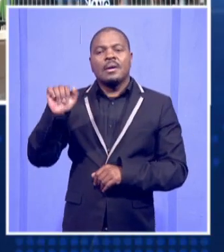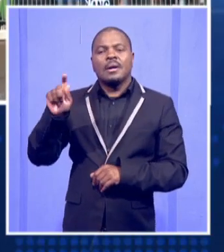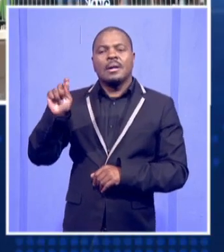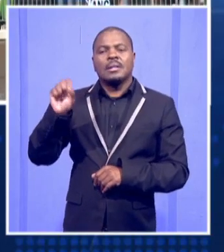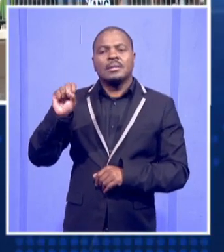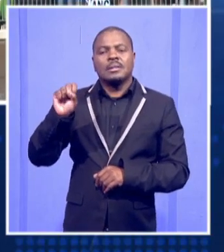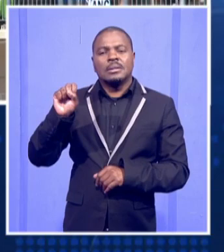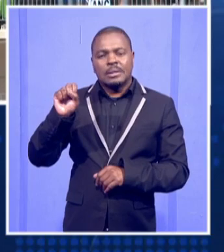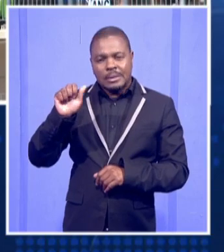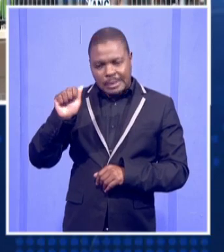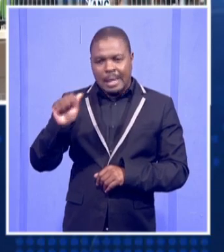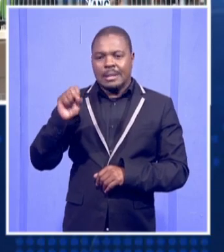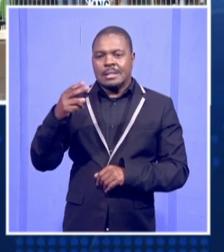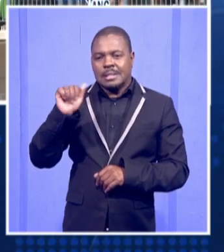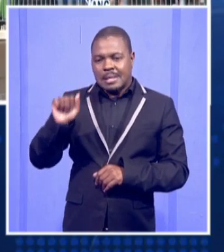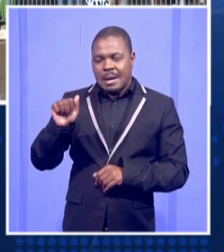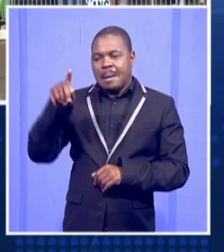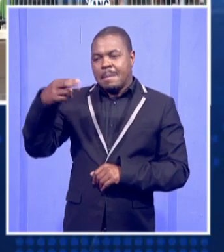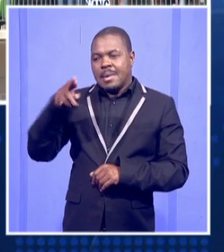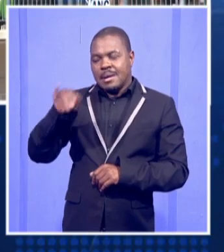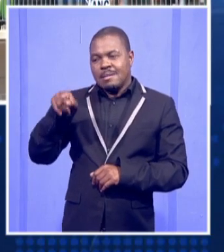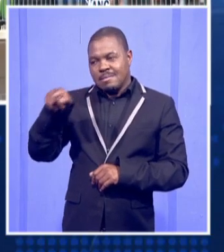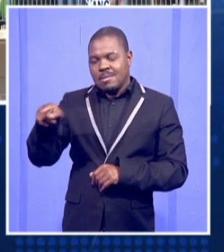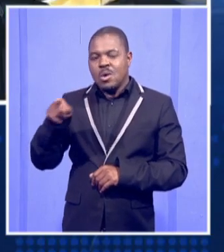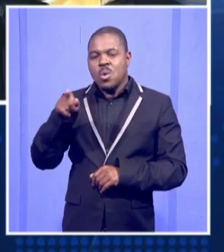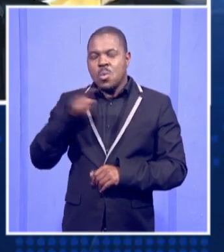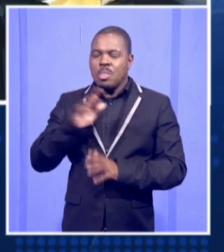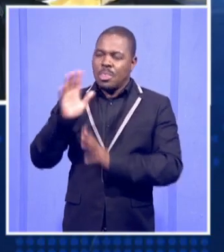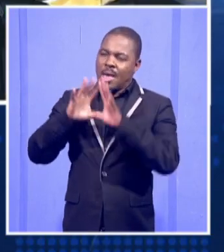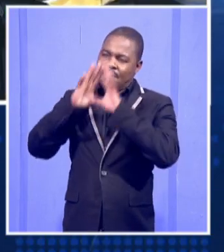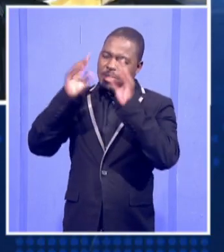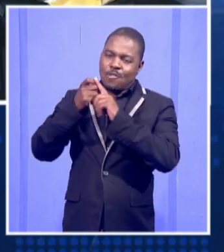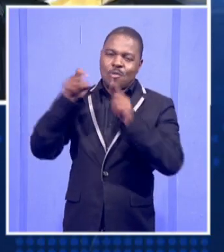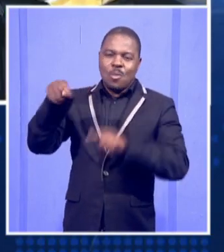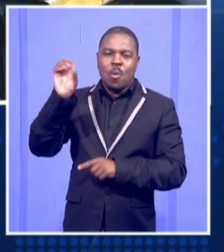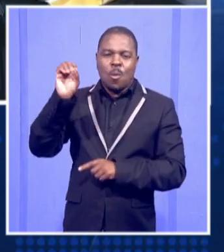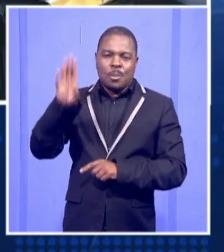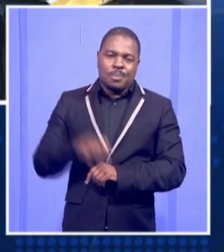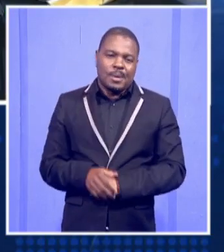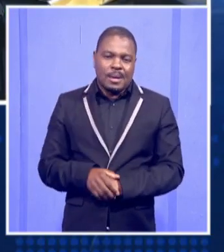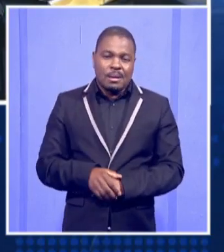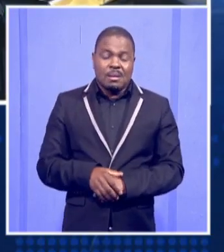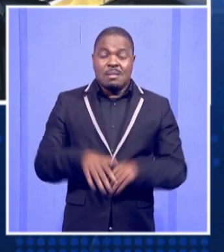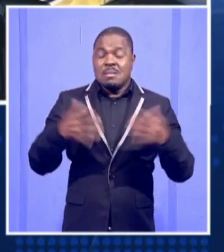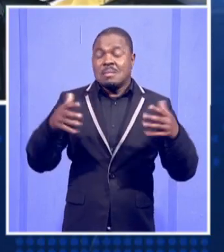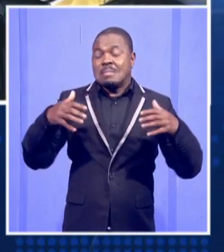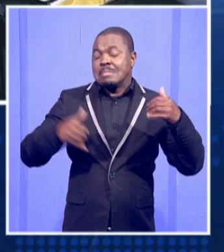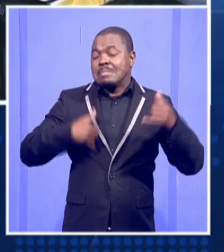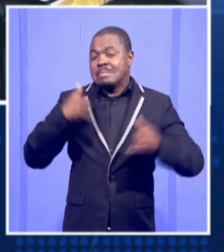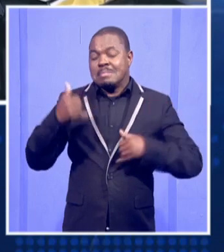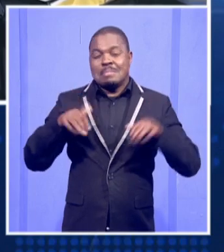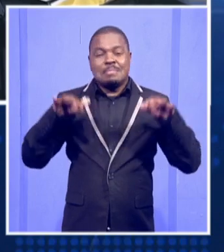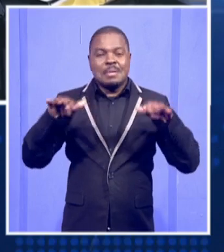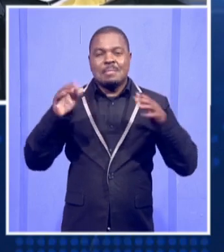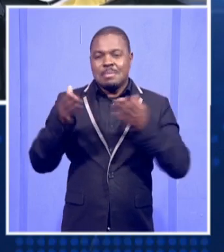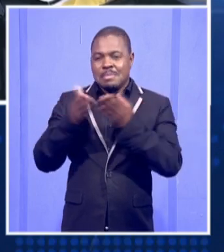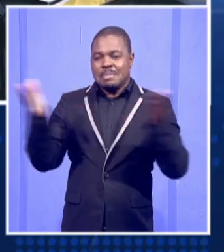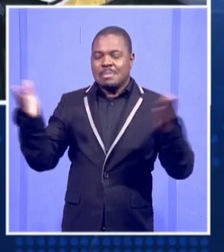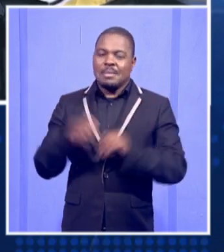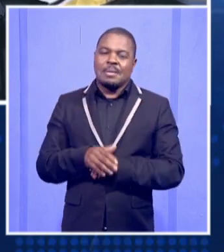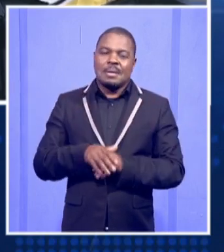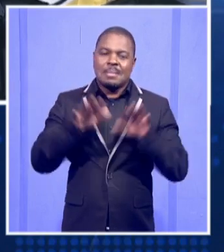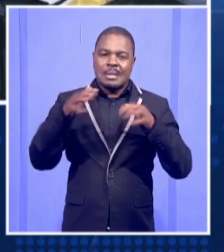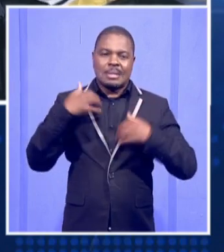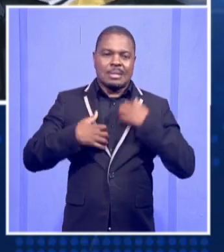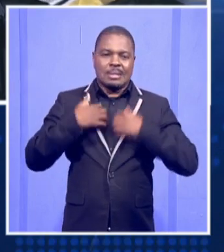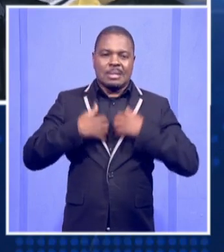out on anything coming out of the Free State today. And of course, sheer scenes of euphoria coming out of there as people